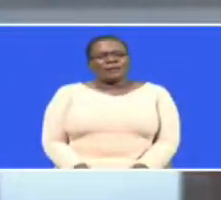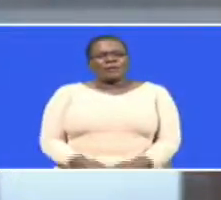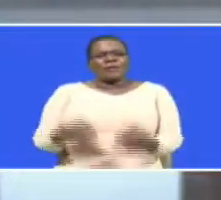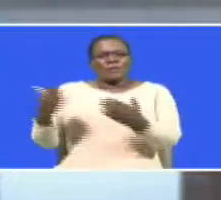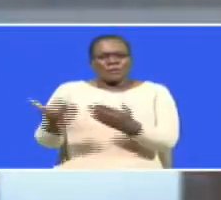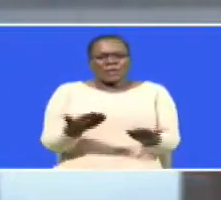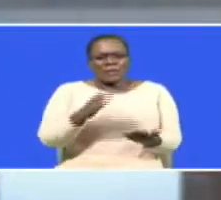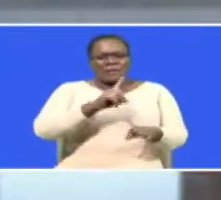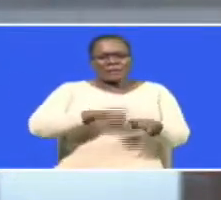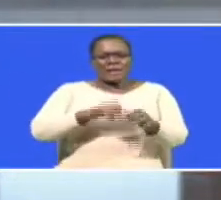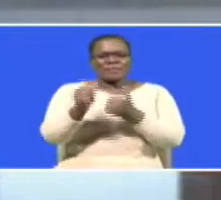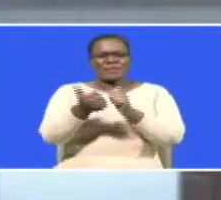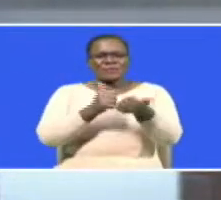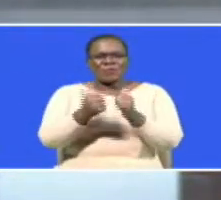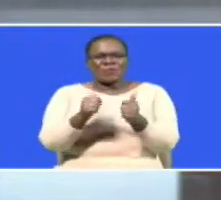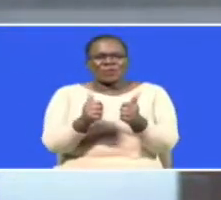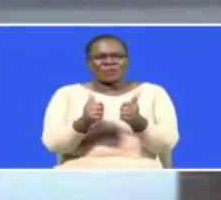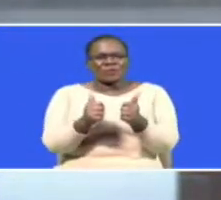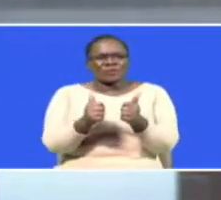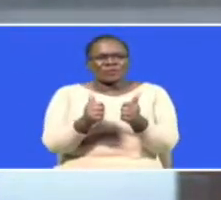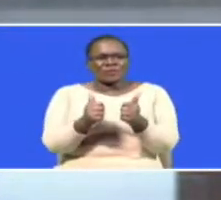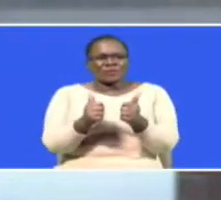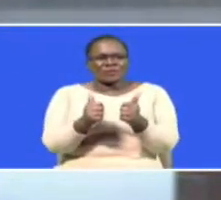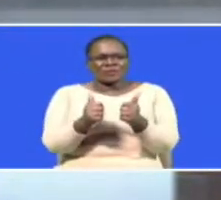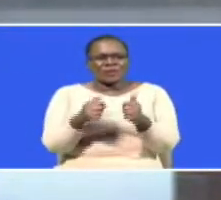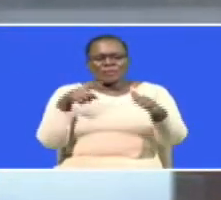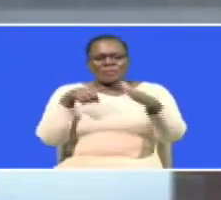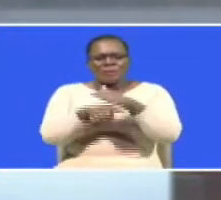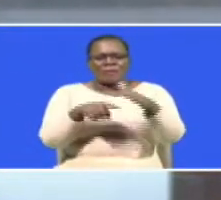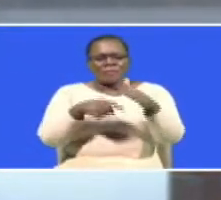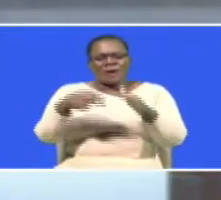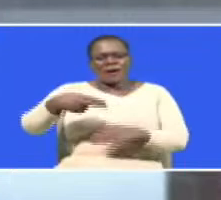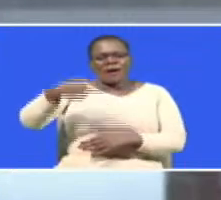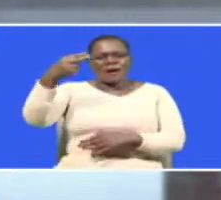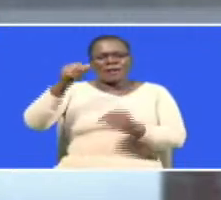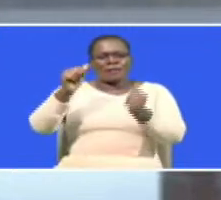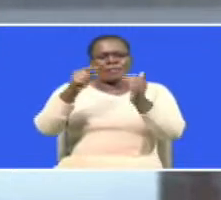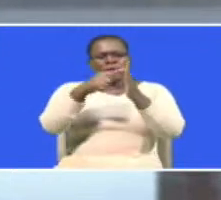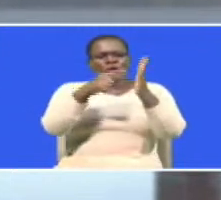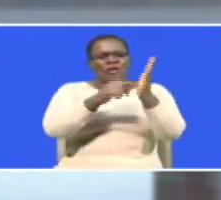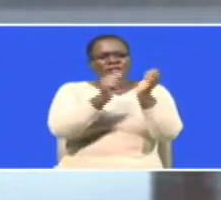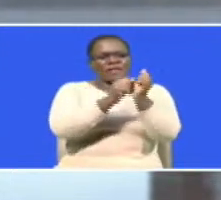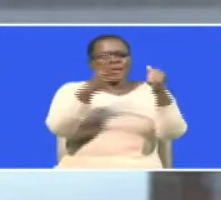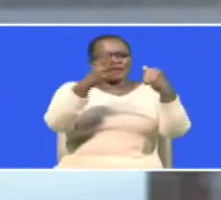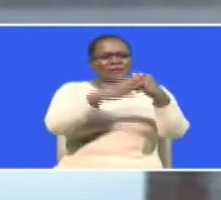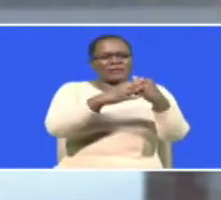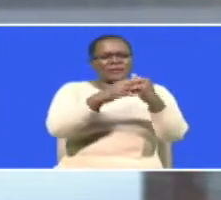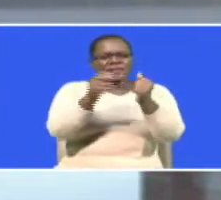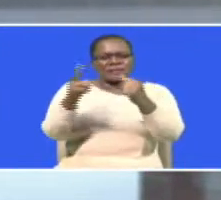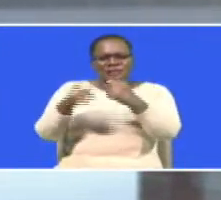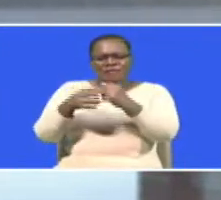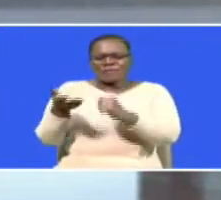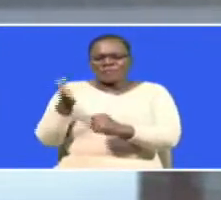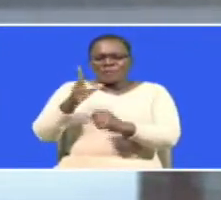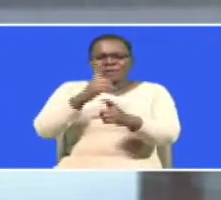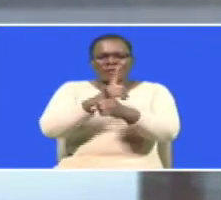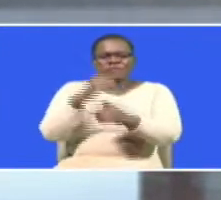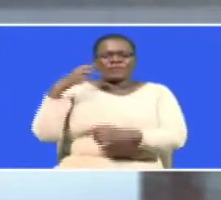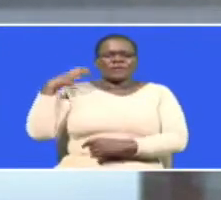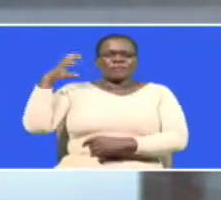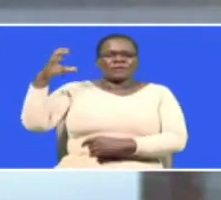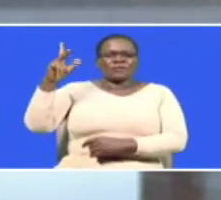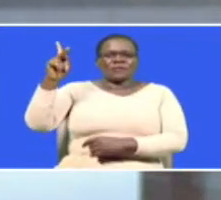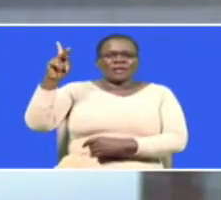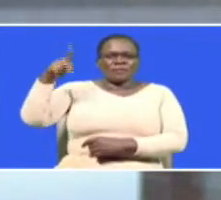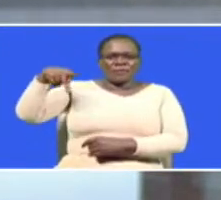Welcome back. Time to get sporty, and Job Bryan scored a game high 19 points and 7 rebounds as defending champions Kenya Ports